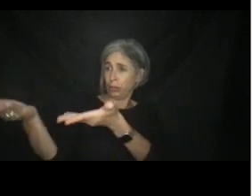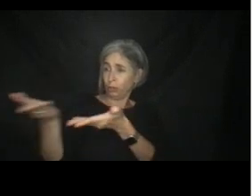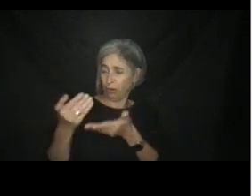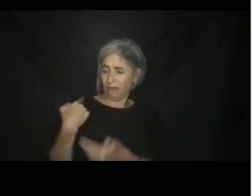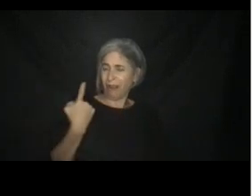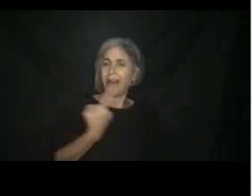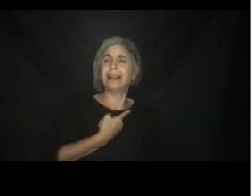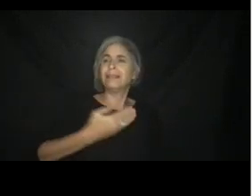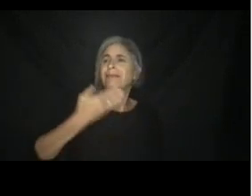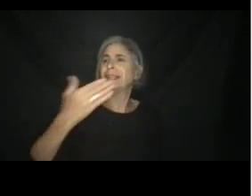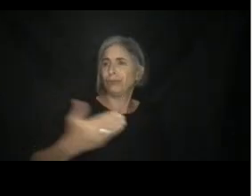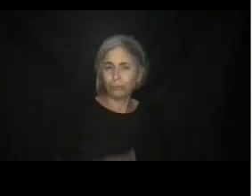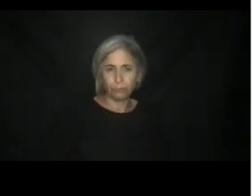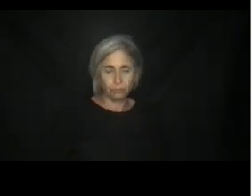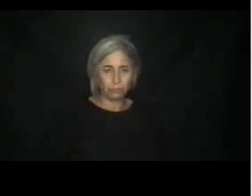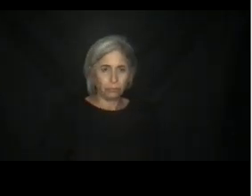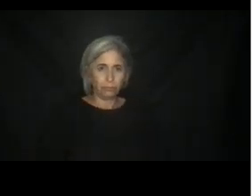us. Thank you.